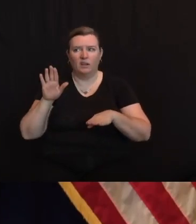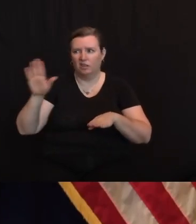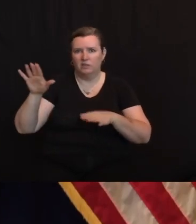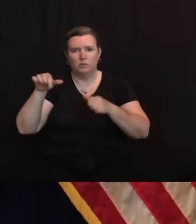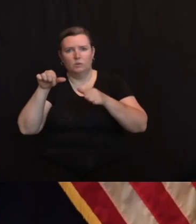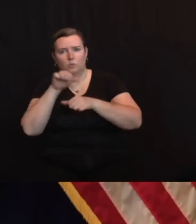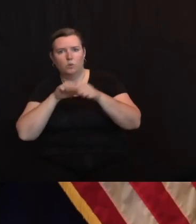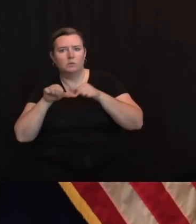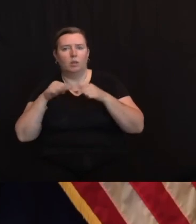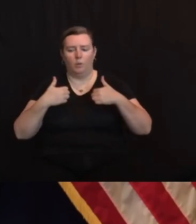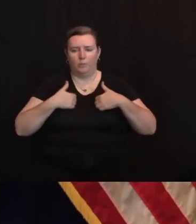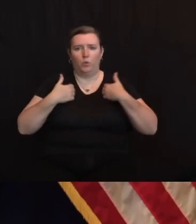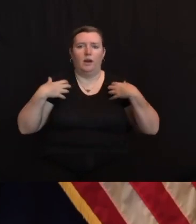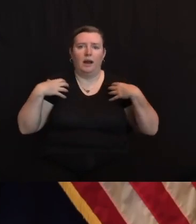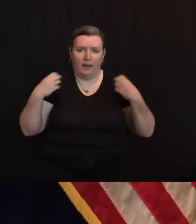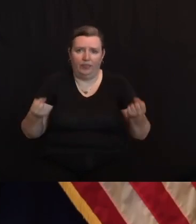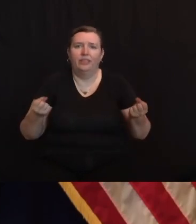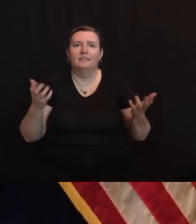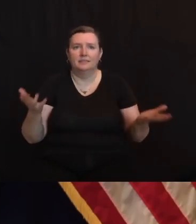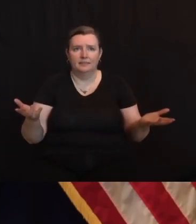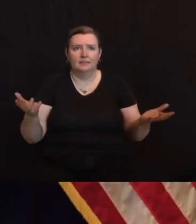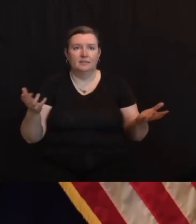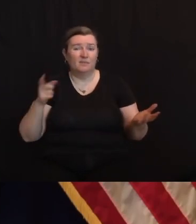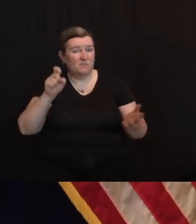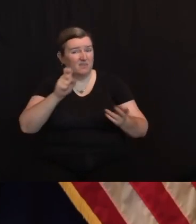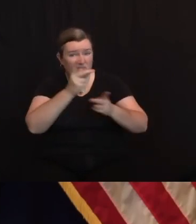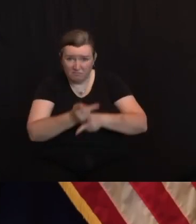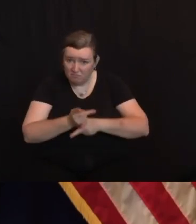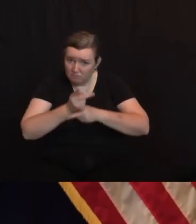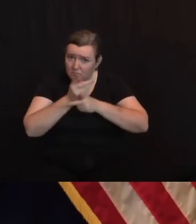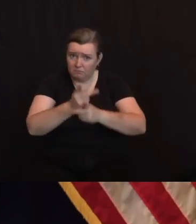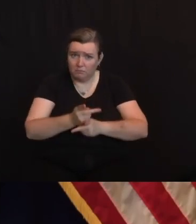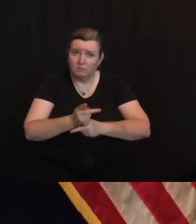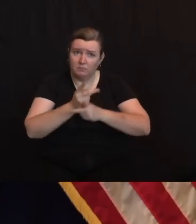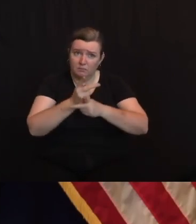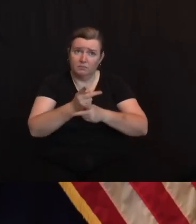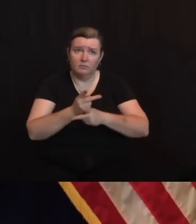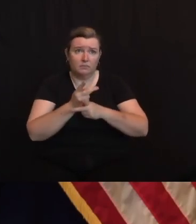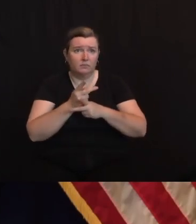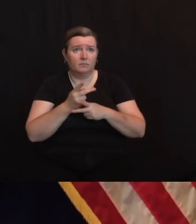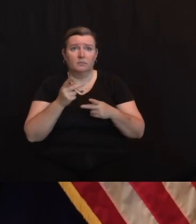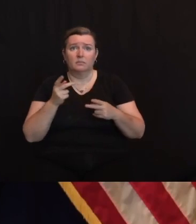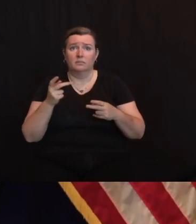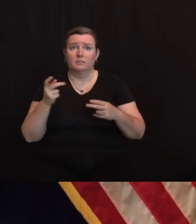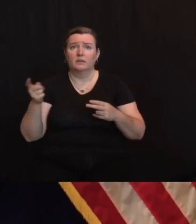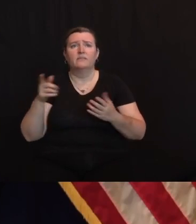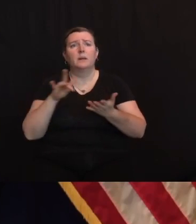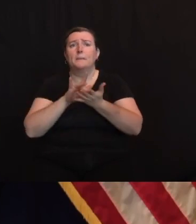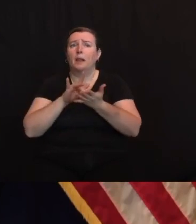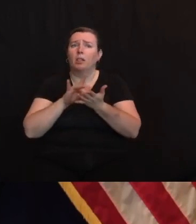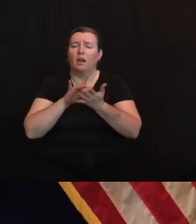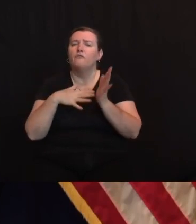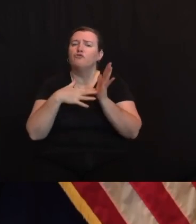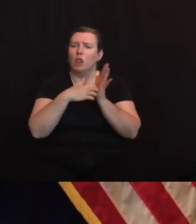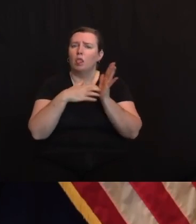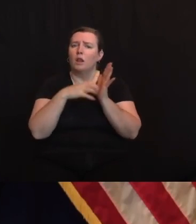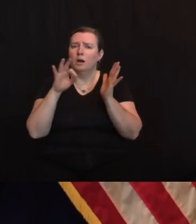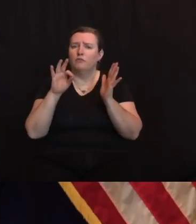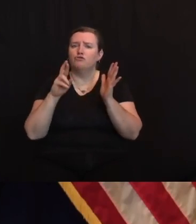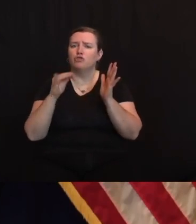children. But we need to be vigilant. Given how medically fragile the pediatric population that resides